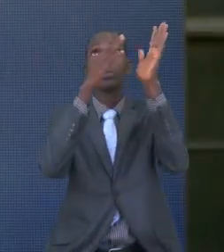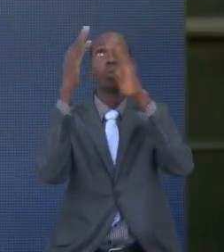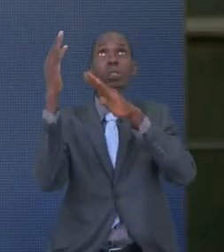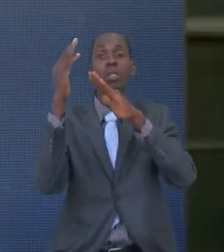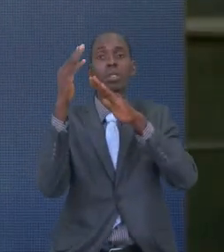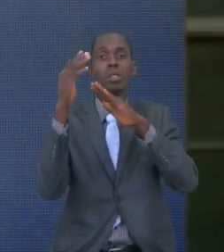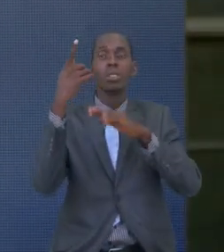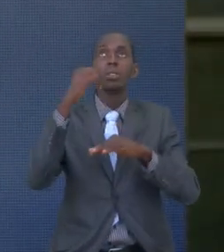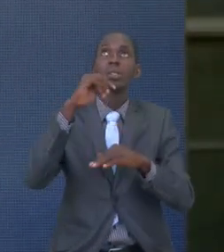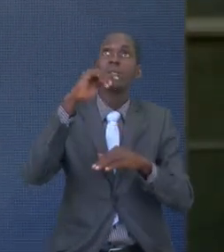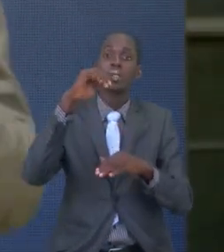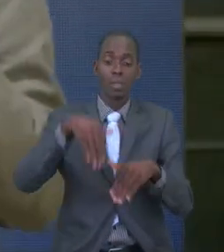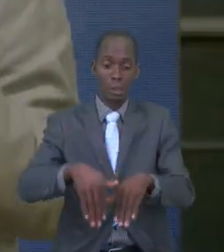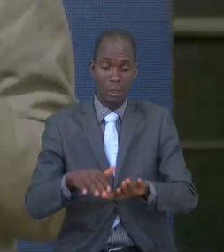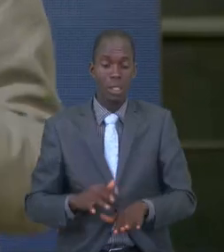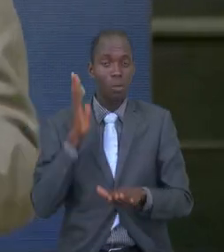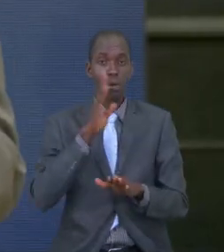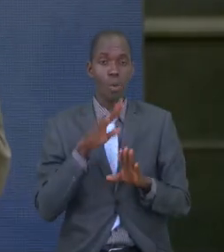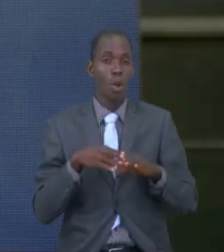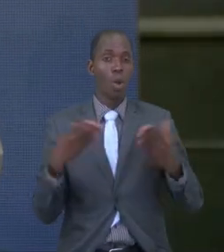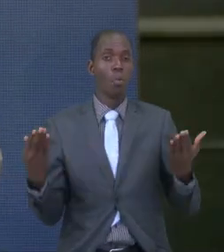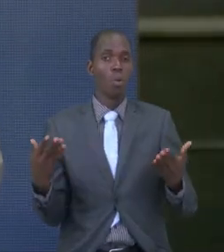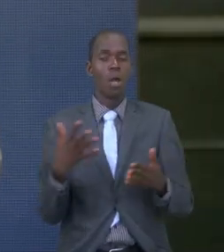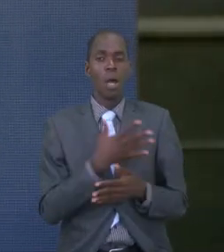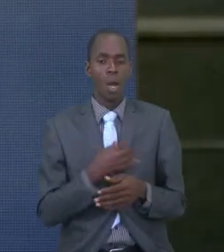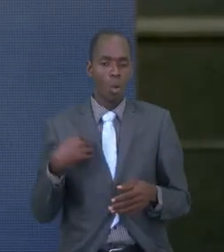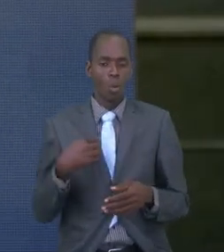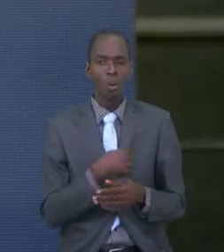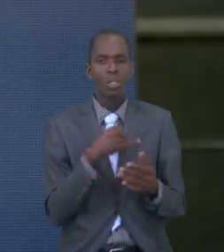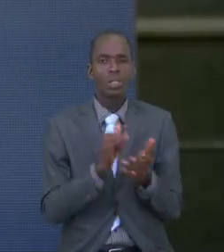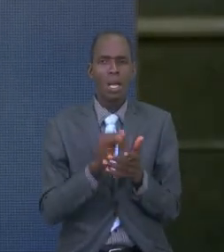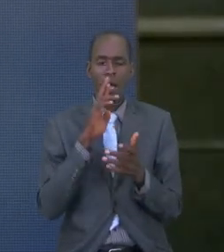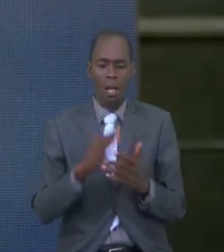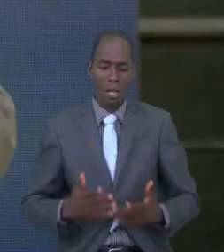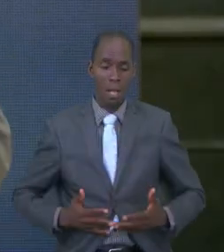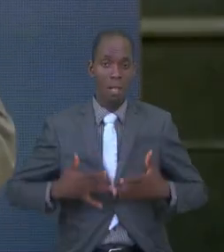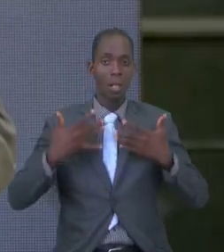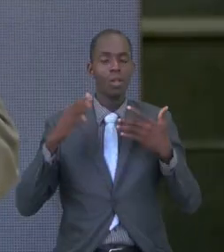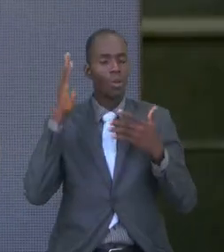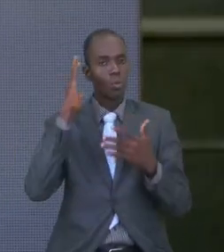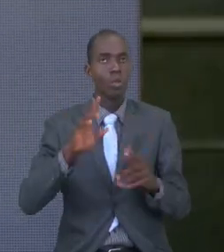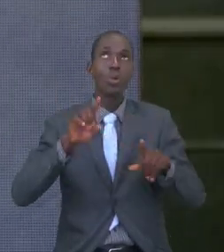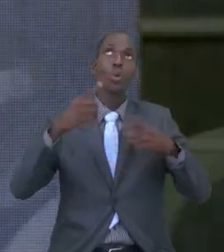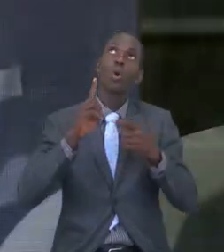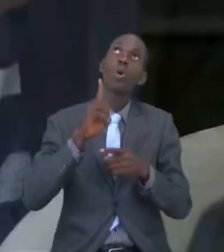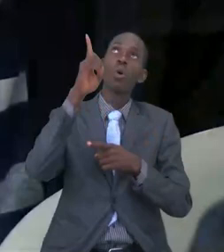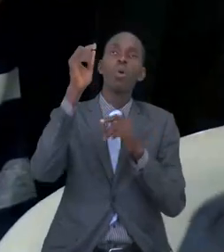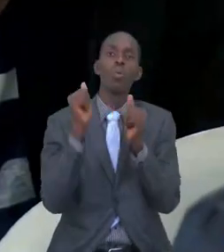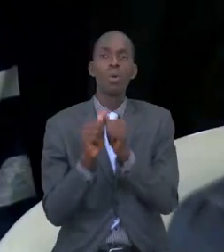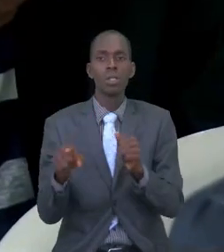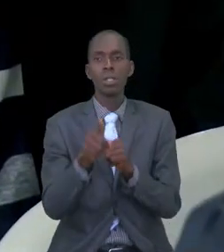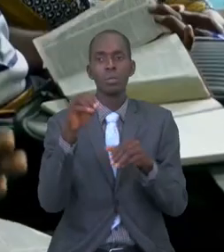will open. And we who are alive will be caught up together with them in the clouds.